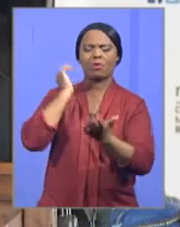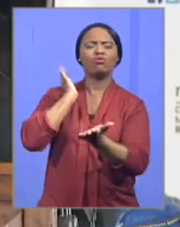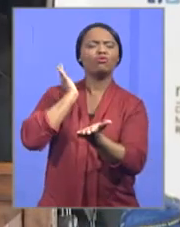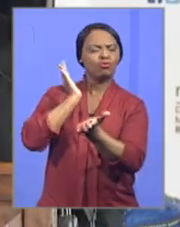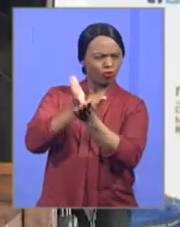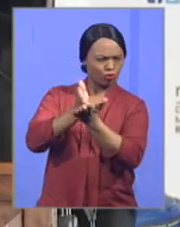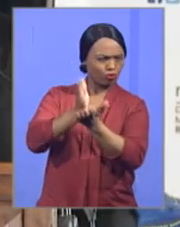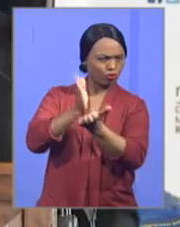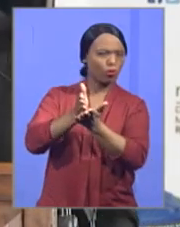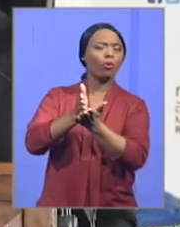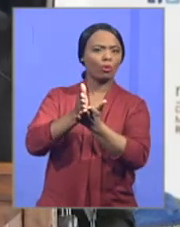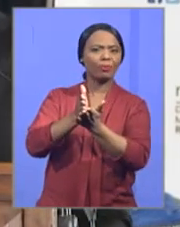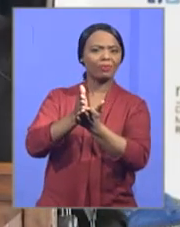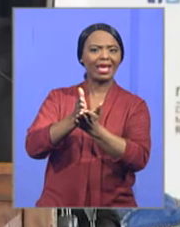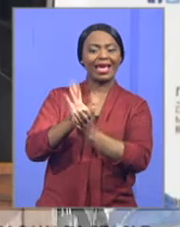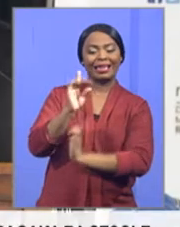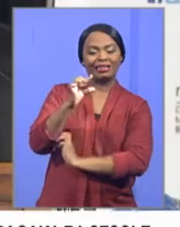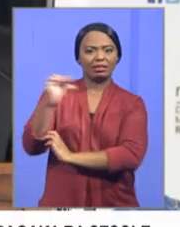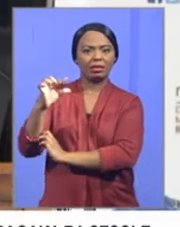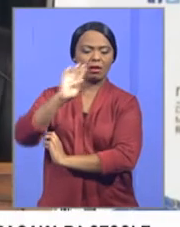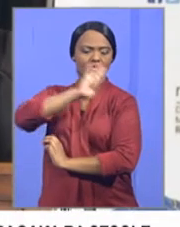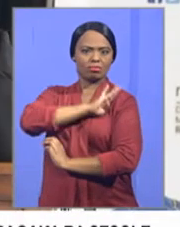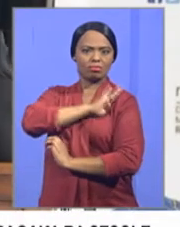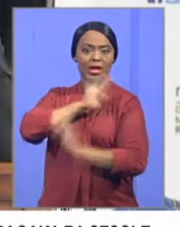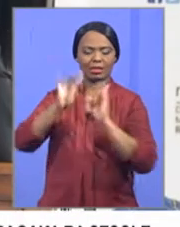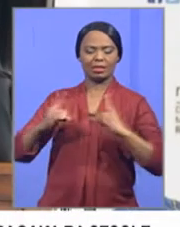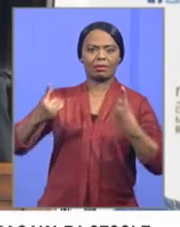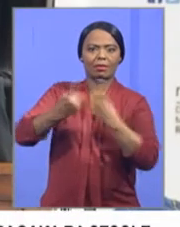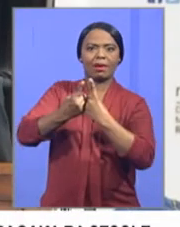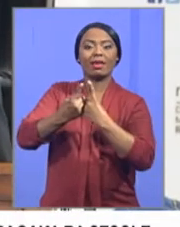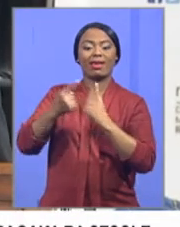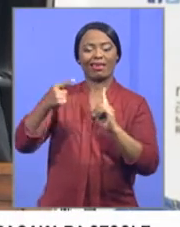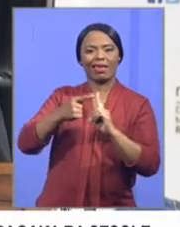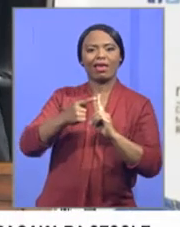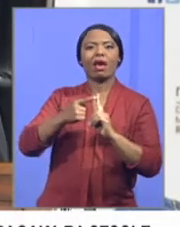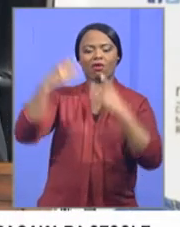the DG of military veterans will talk about.